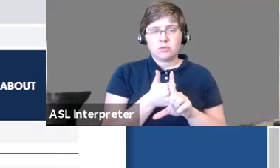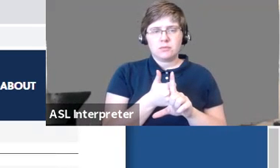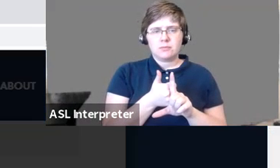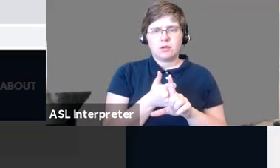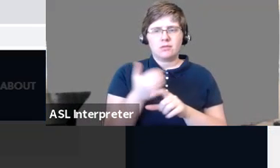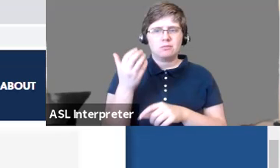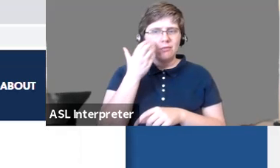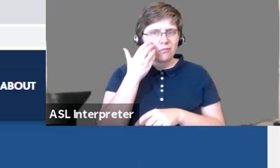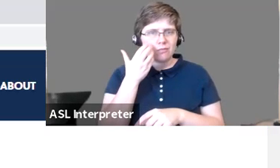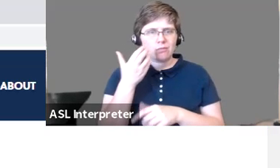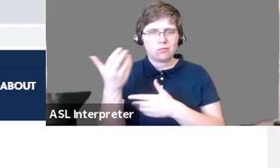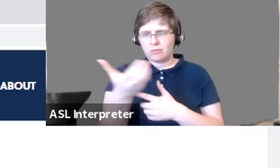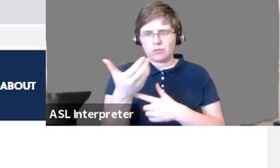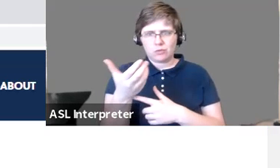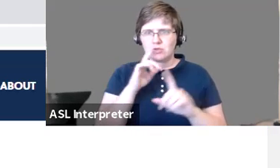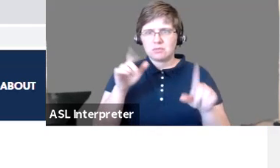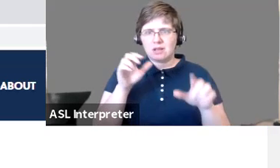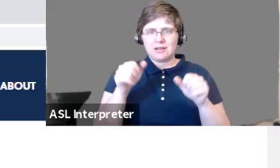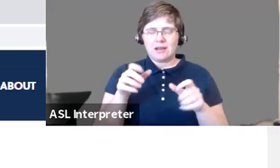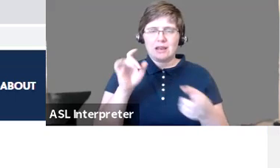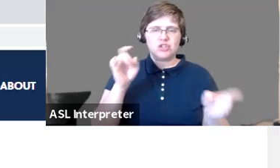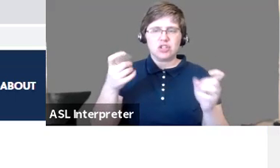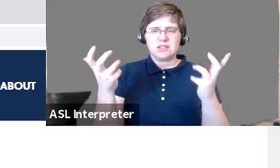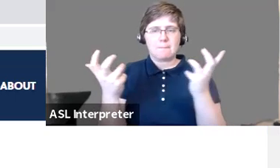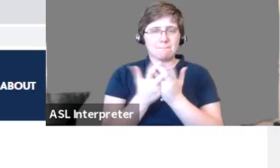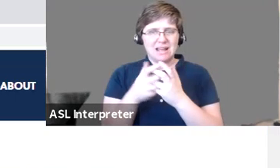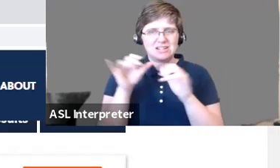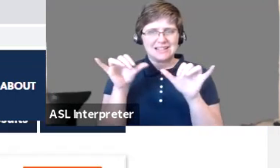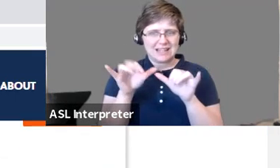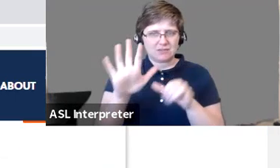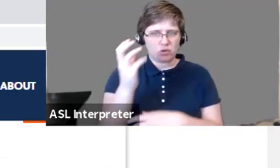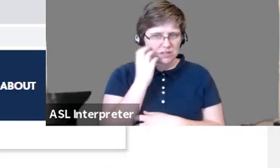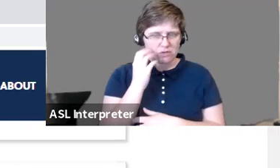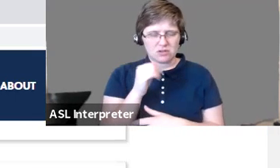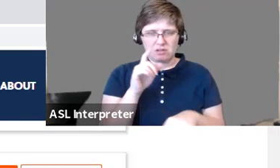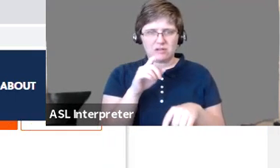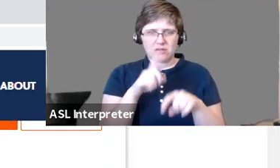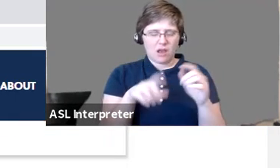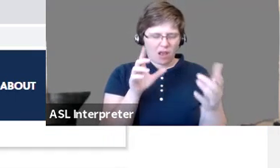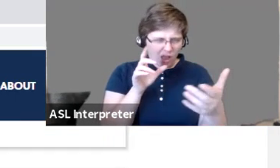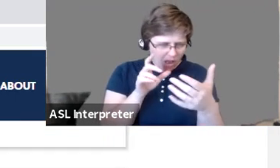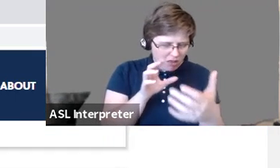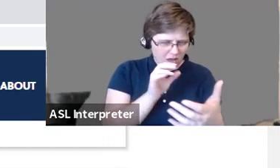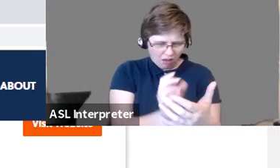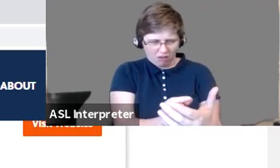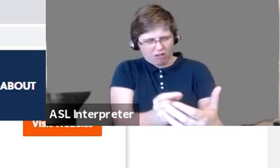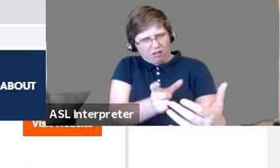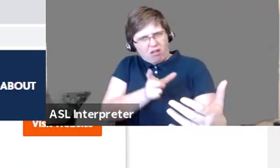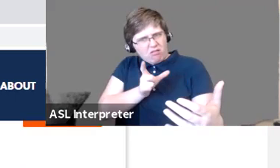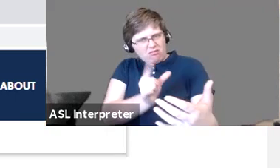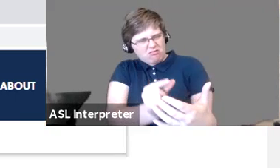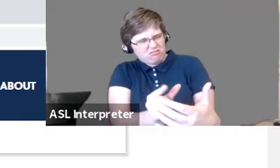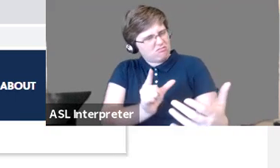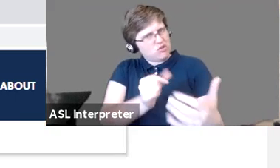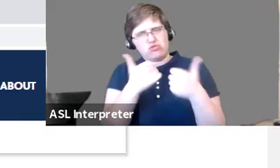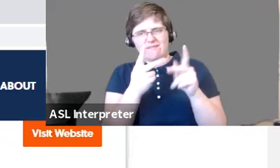responsive, meaning the size of your mobile device, it adjusts to that size, so you're not having to unnecessarily, you know, expand it or zoom in, that